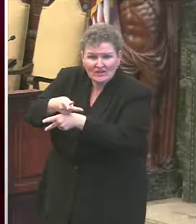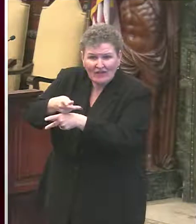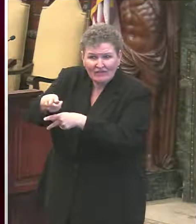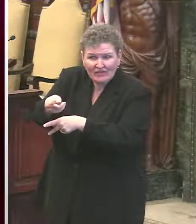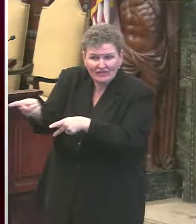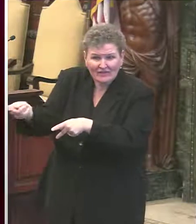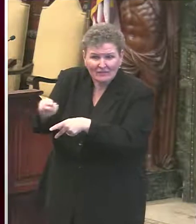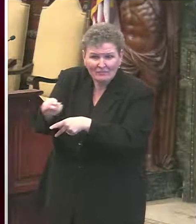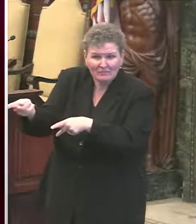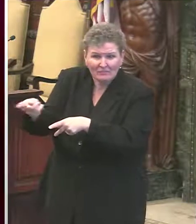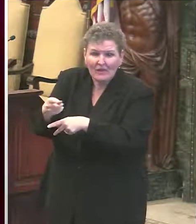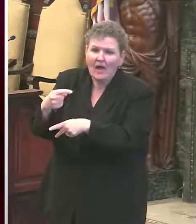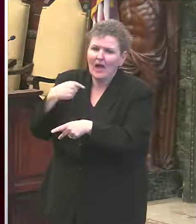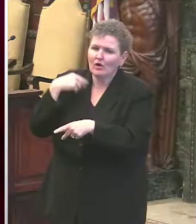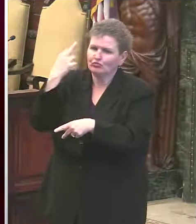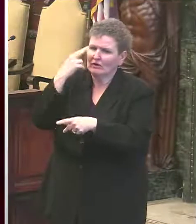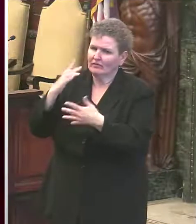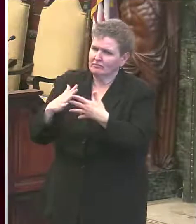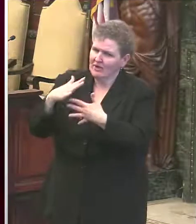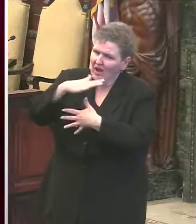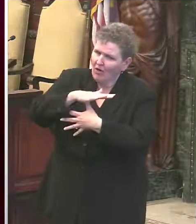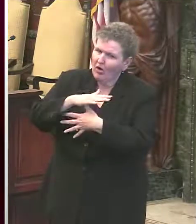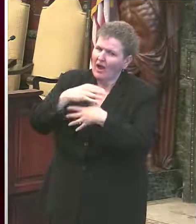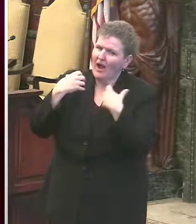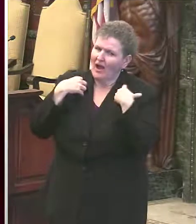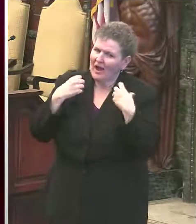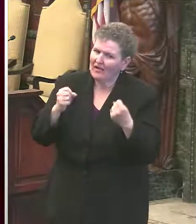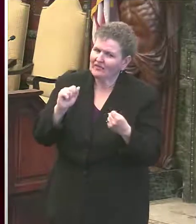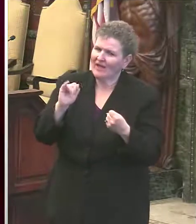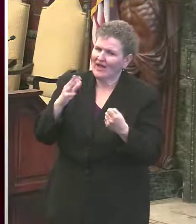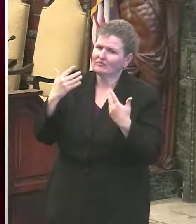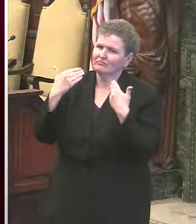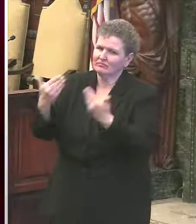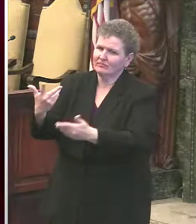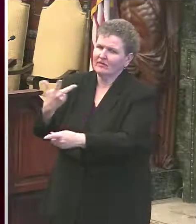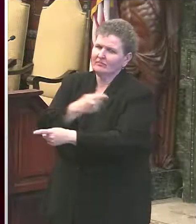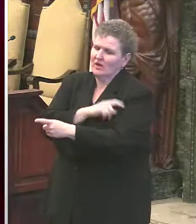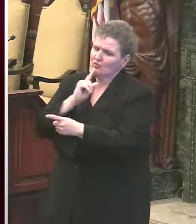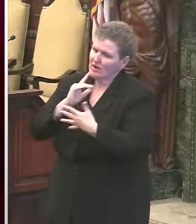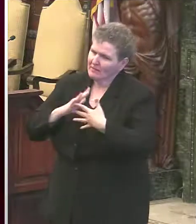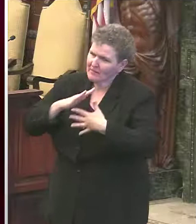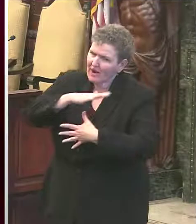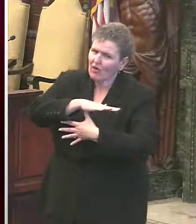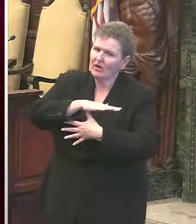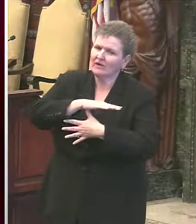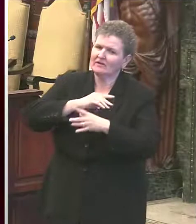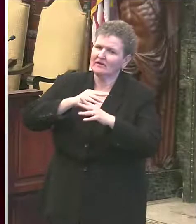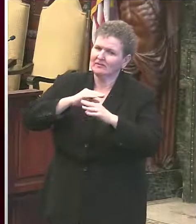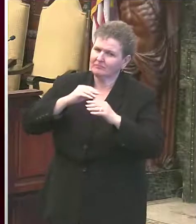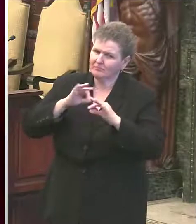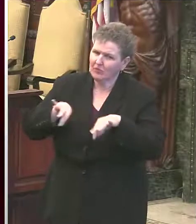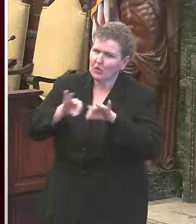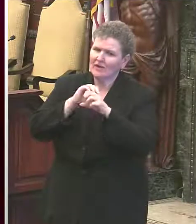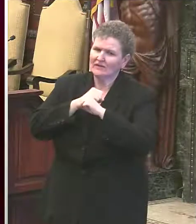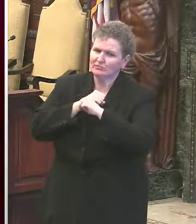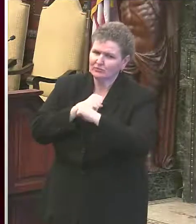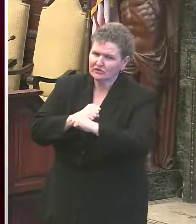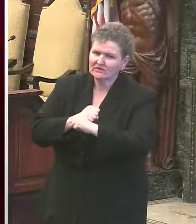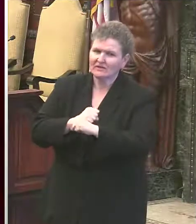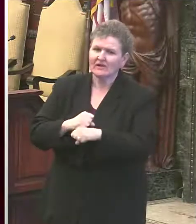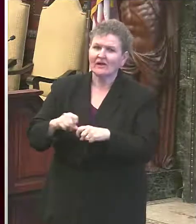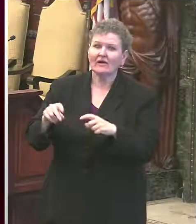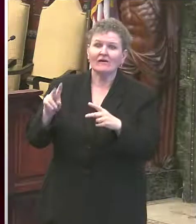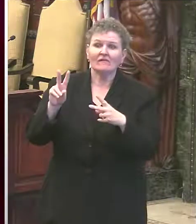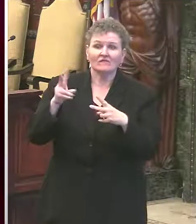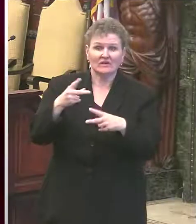a priority on having home health aides being vaccinated. So that's some level of protection there. But yes, we do ultimately want to vaccinate the homebound people